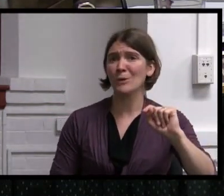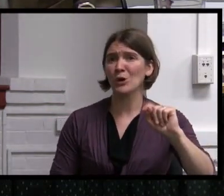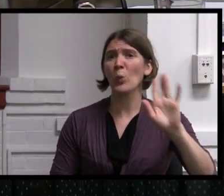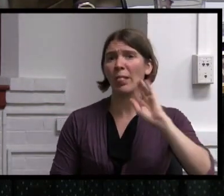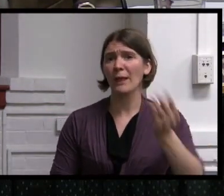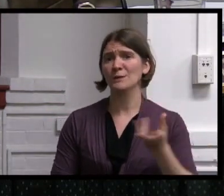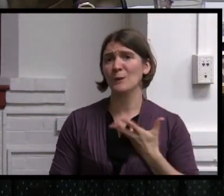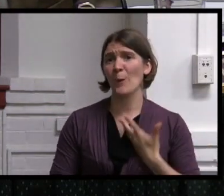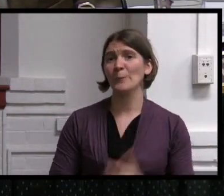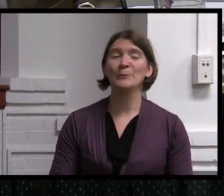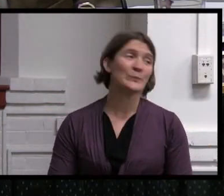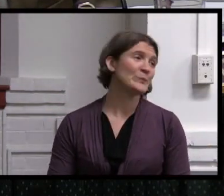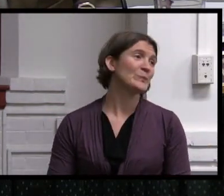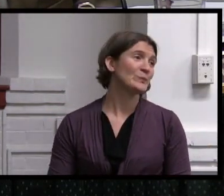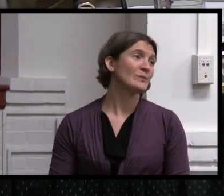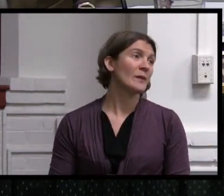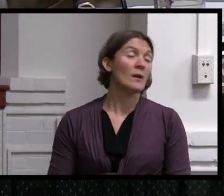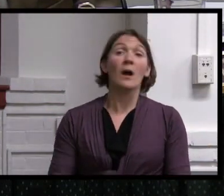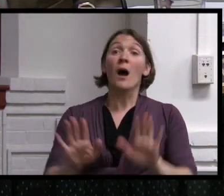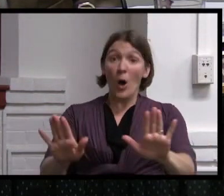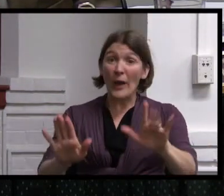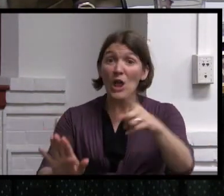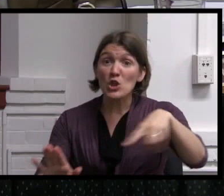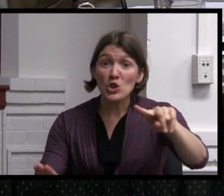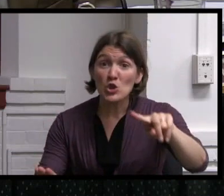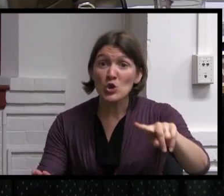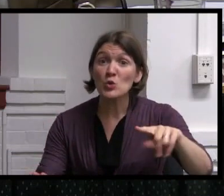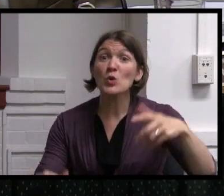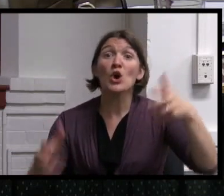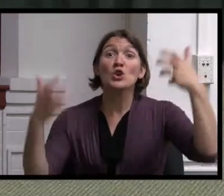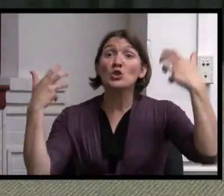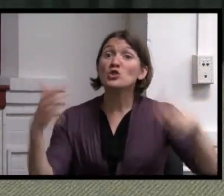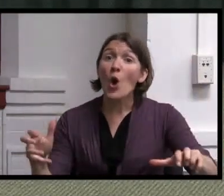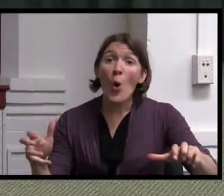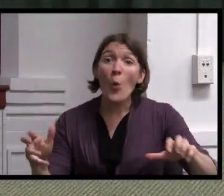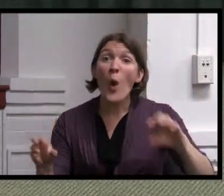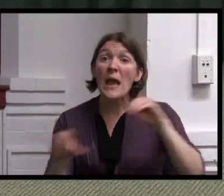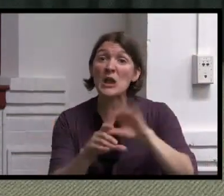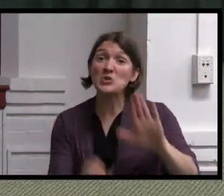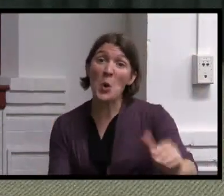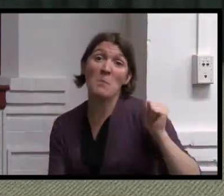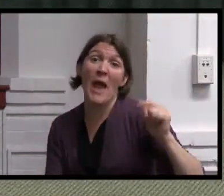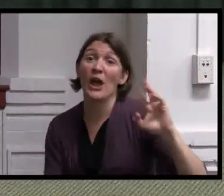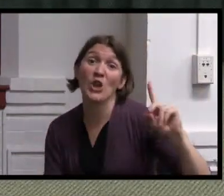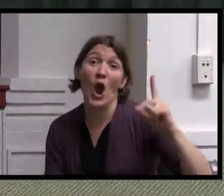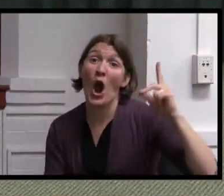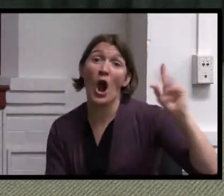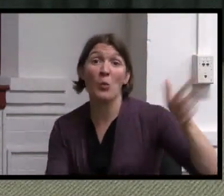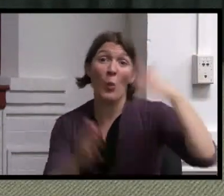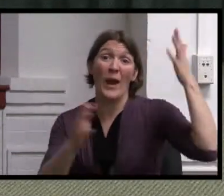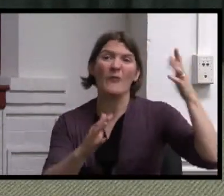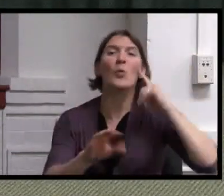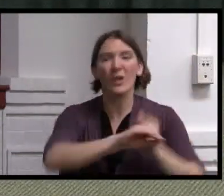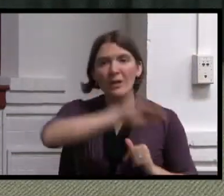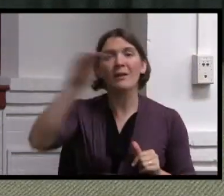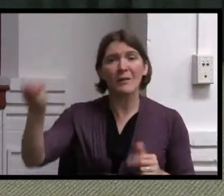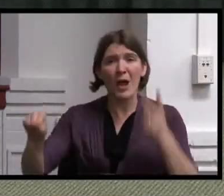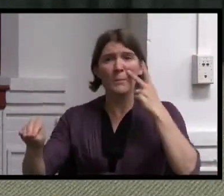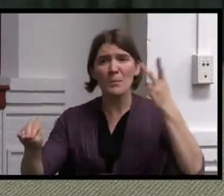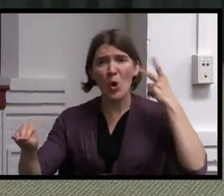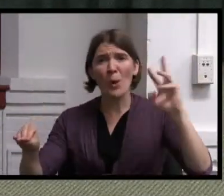Okay. So for all the people that didn't want it at Crow Lot and in your backyard, it's now at Living Memorial